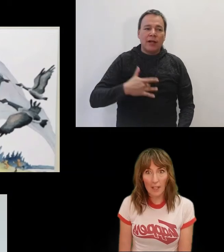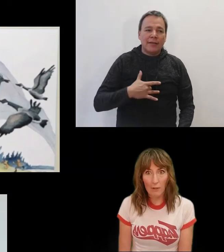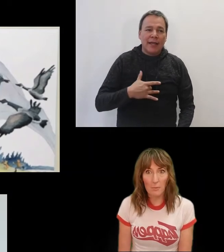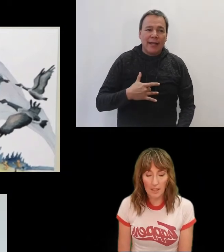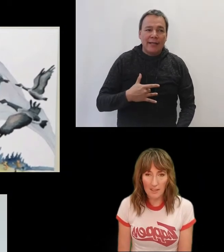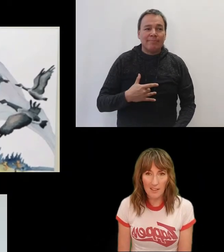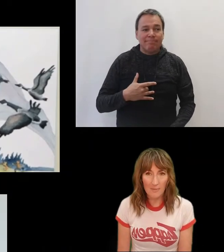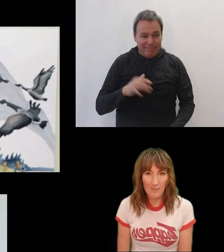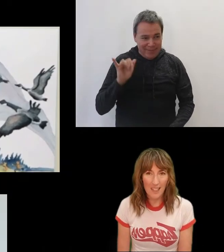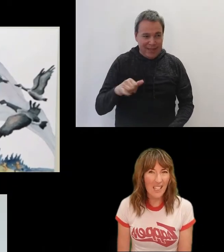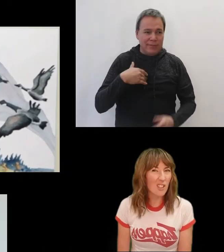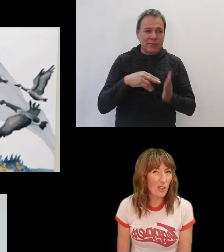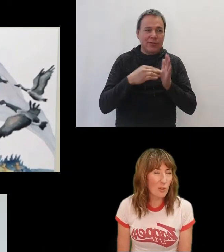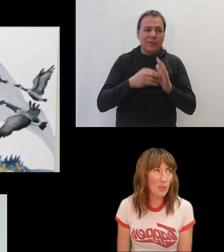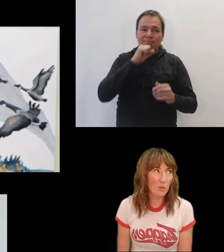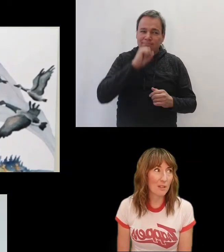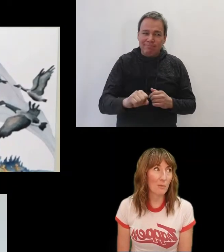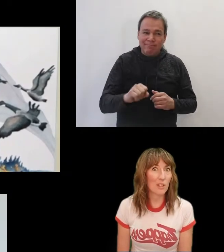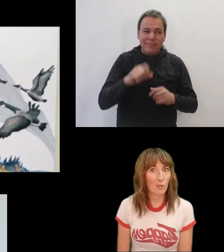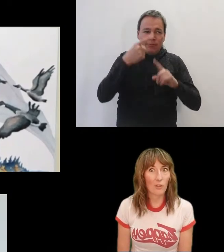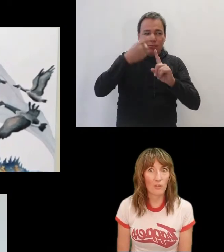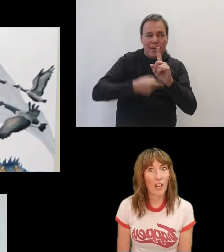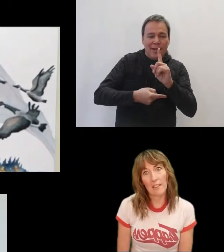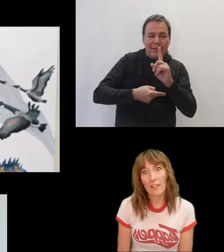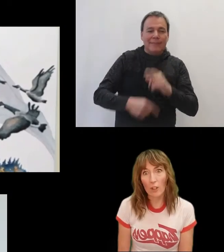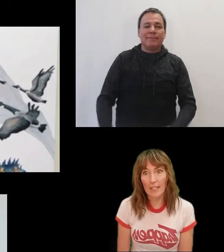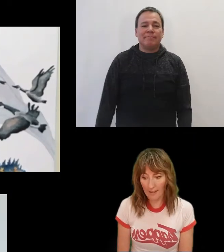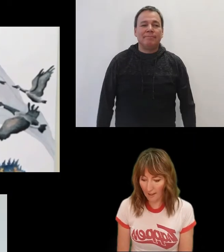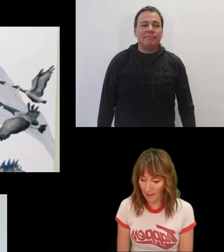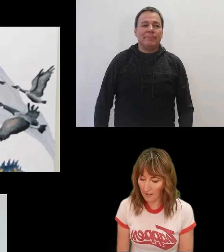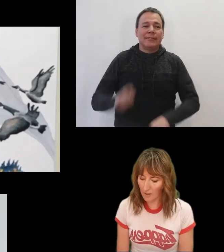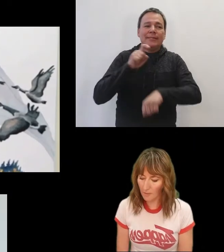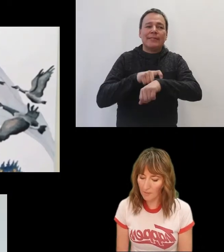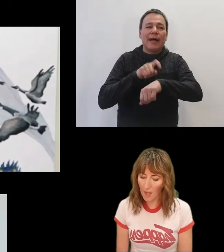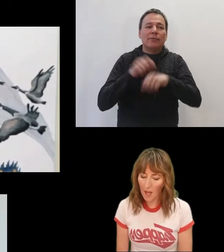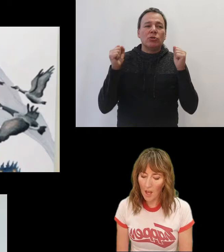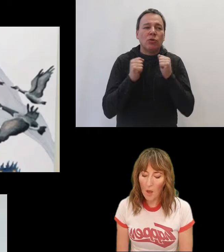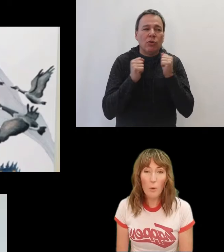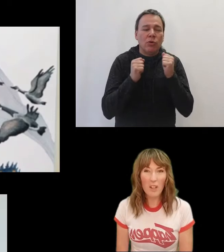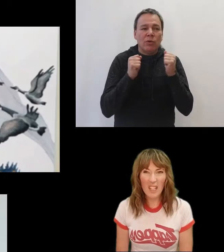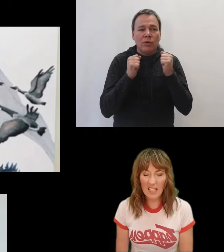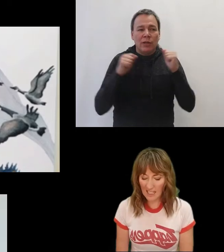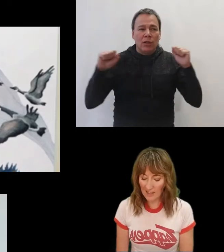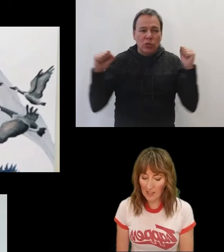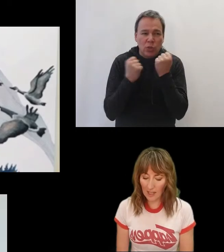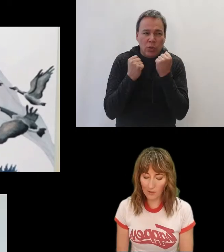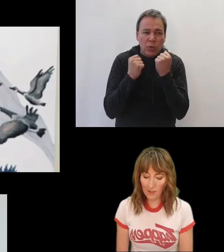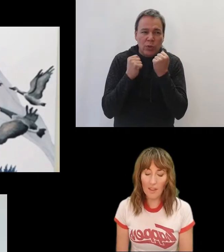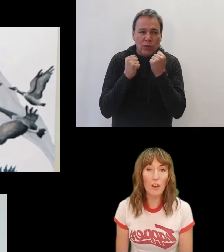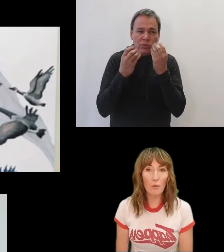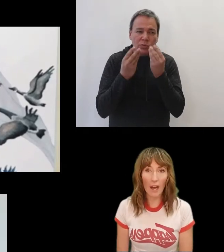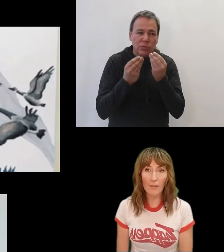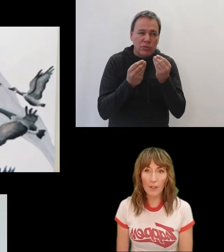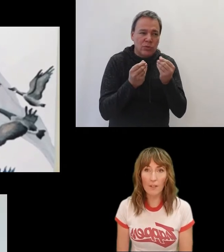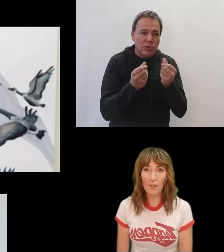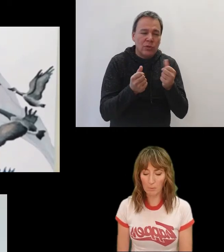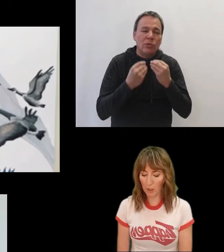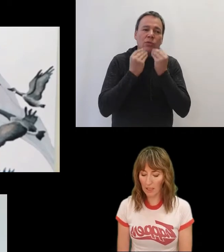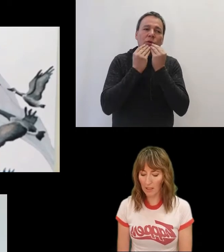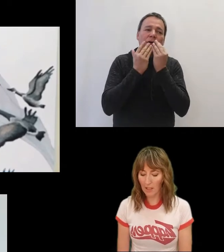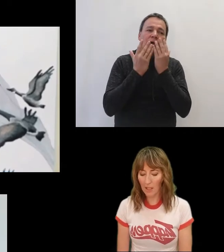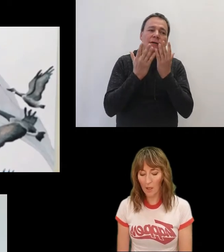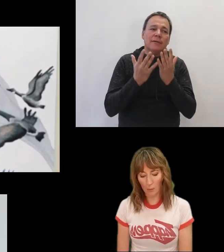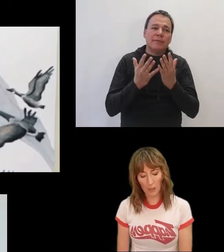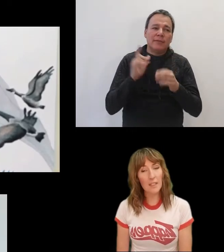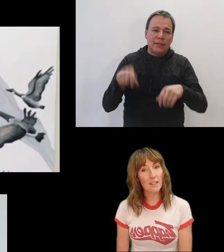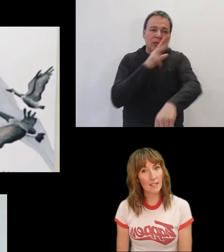of my favorite months. And it's usually when winter's finally starting to end. When the geese announce the arrival of